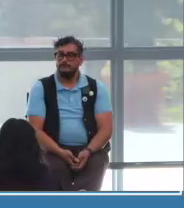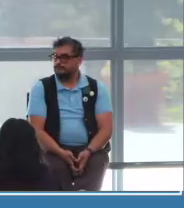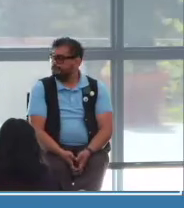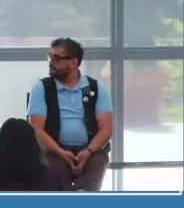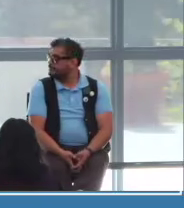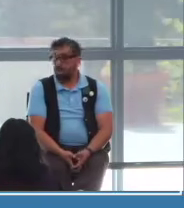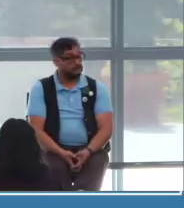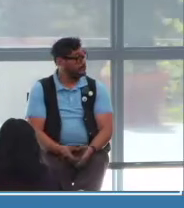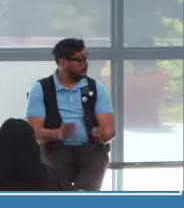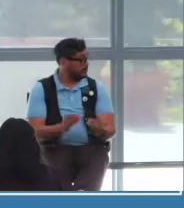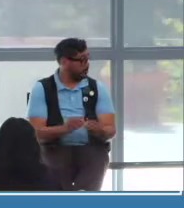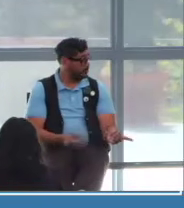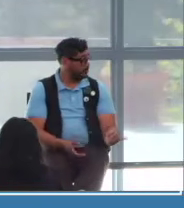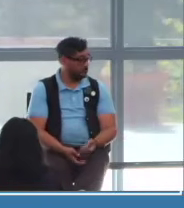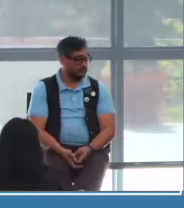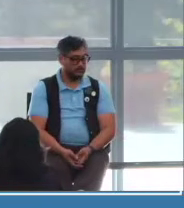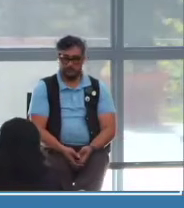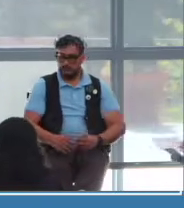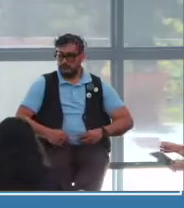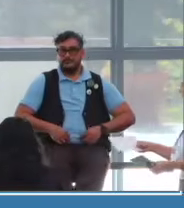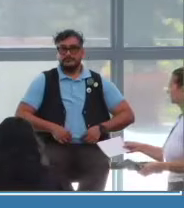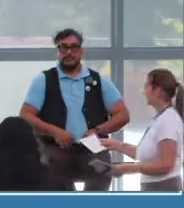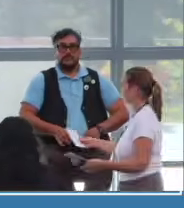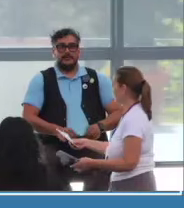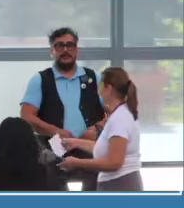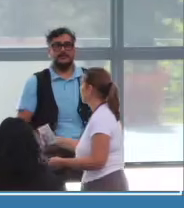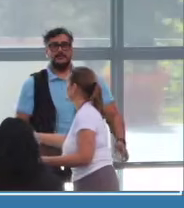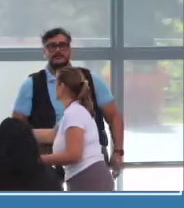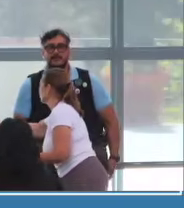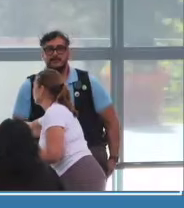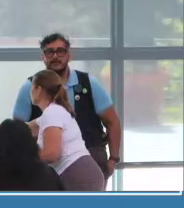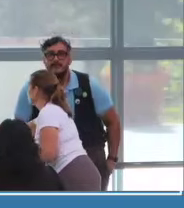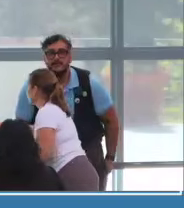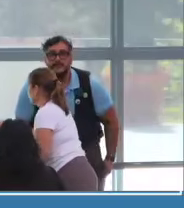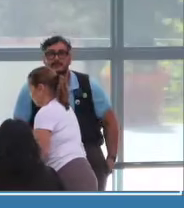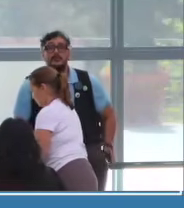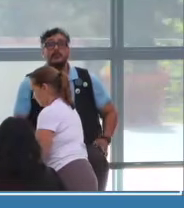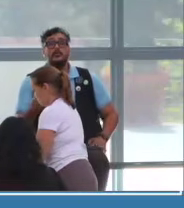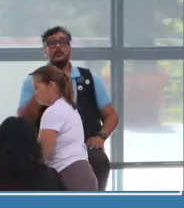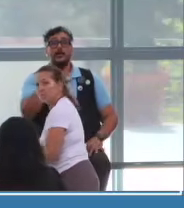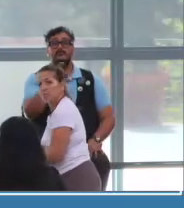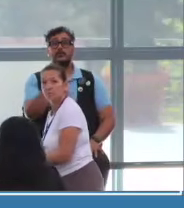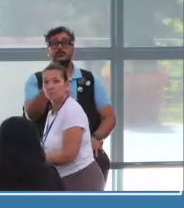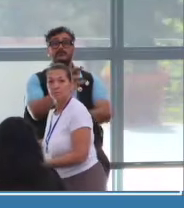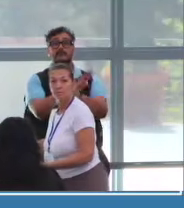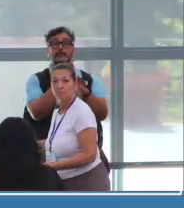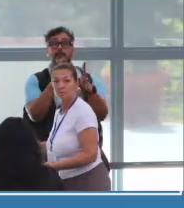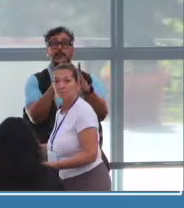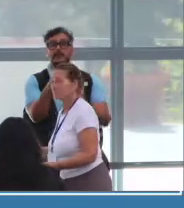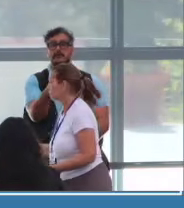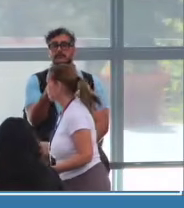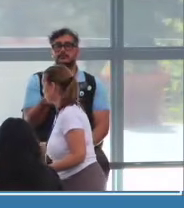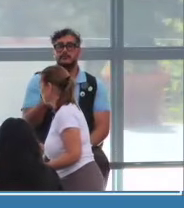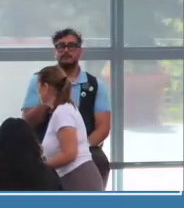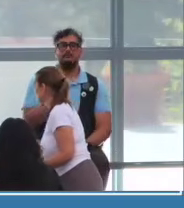Okay, yeah, we have more cards. I'll trade you. Question from our online audience. Yes. Yeah,